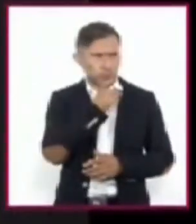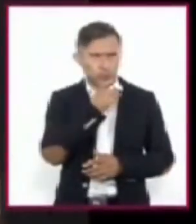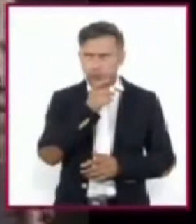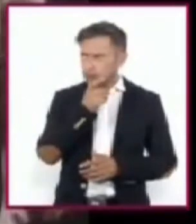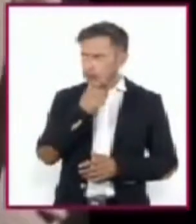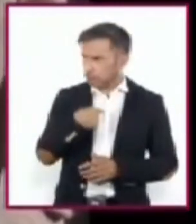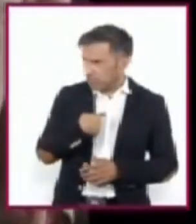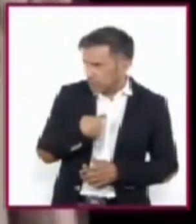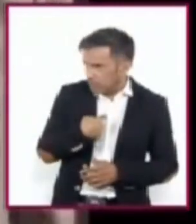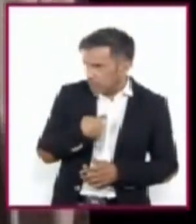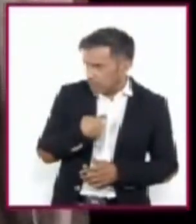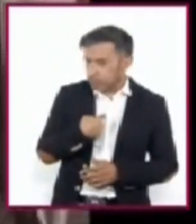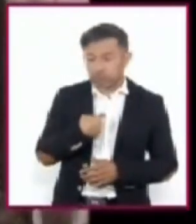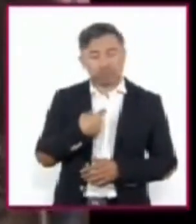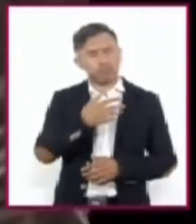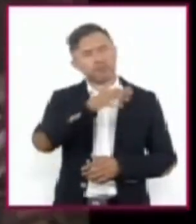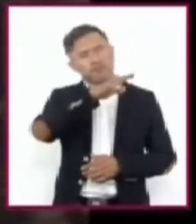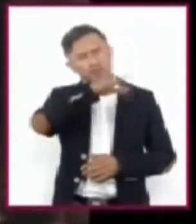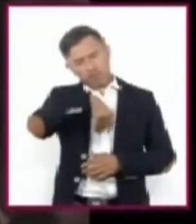Come here.